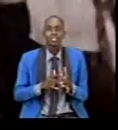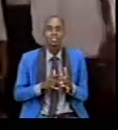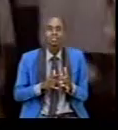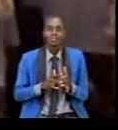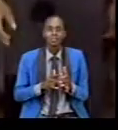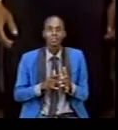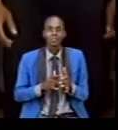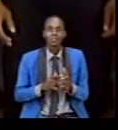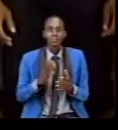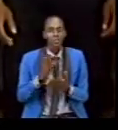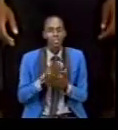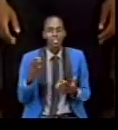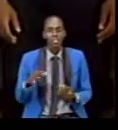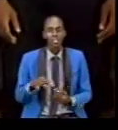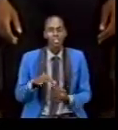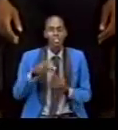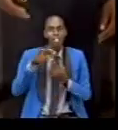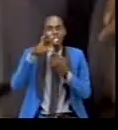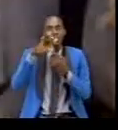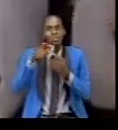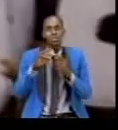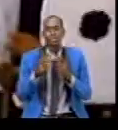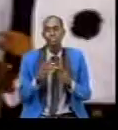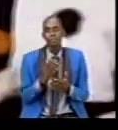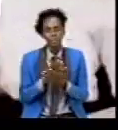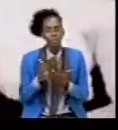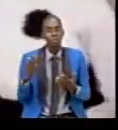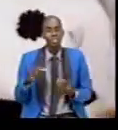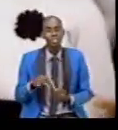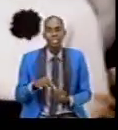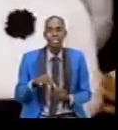Jesus. Something special. Something